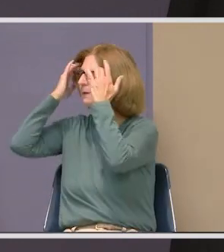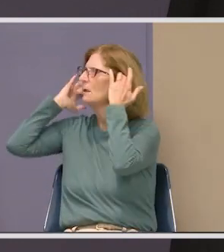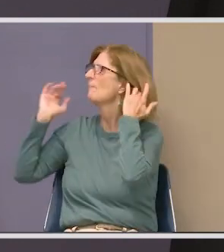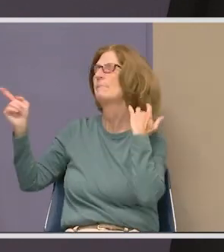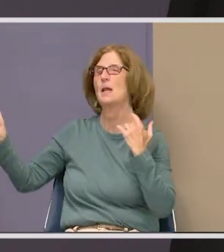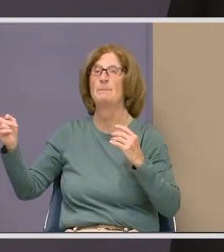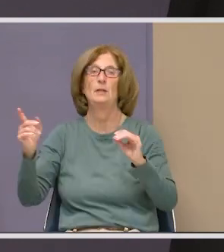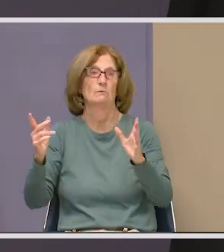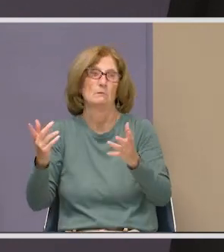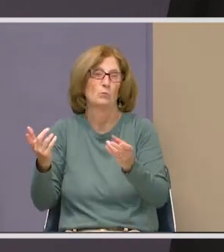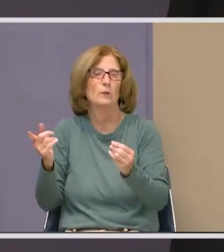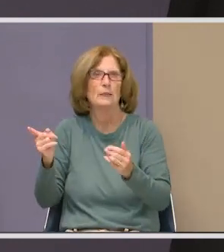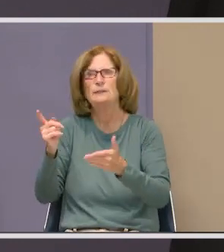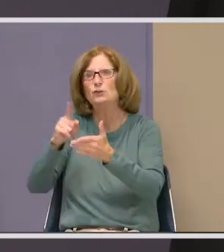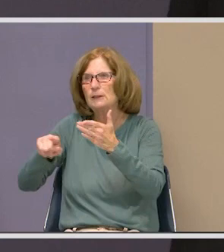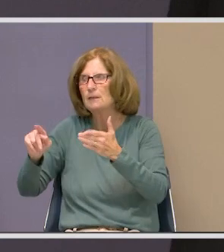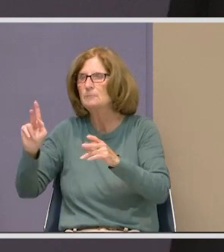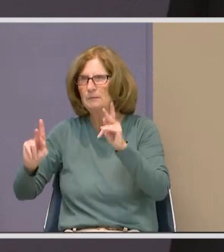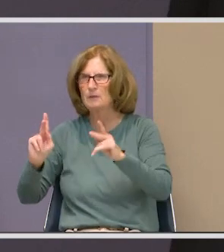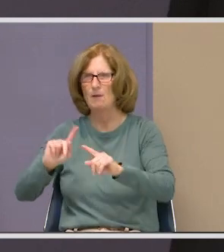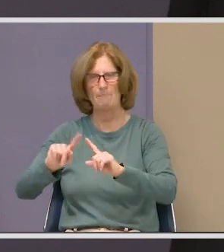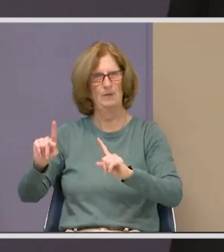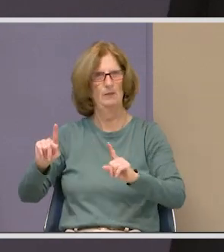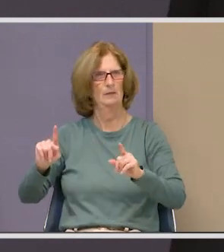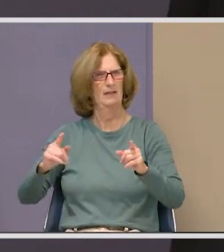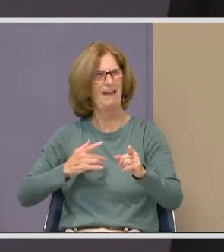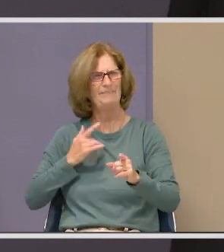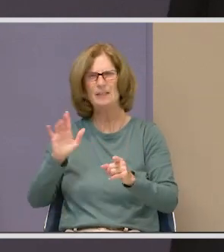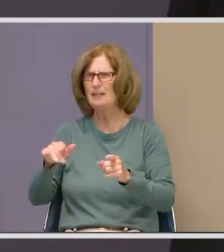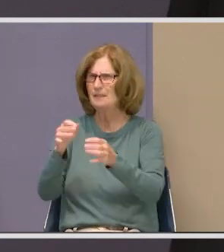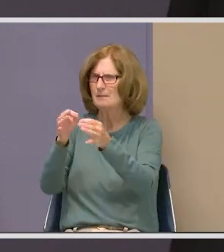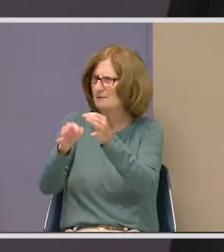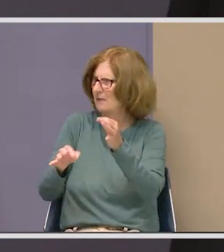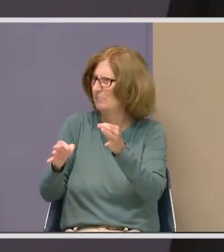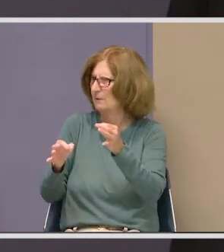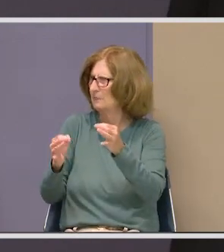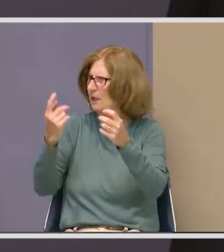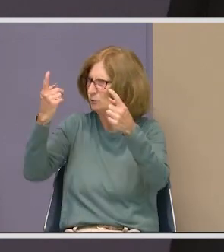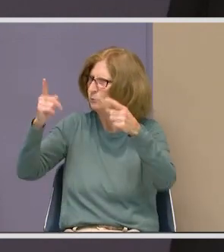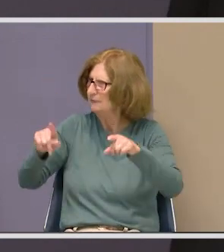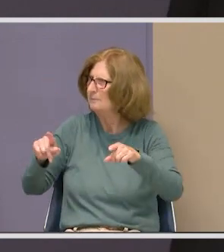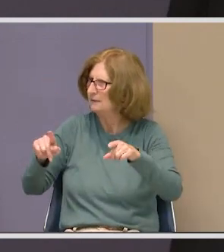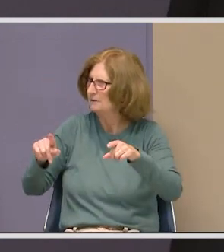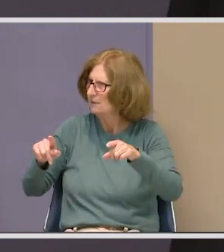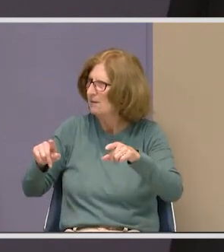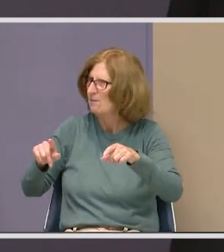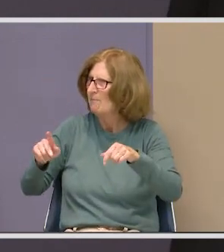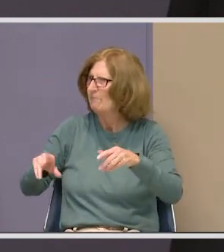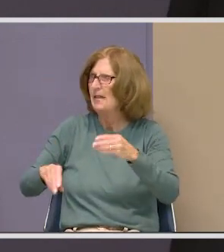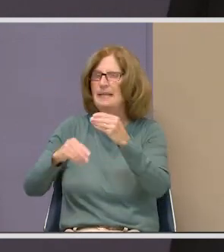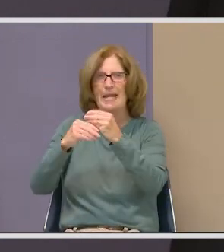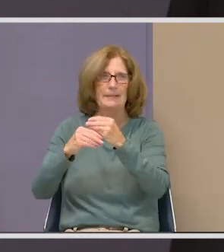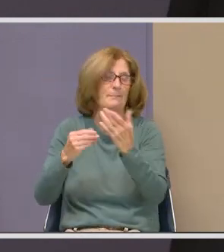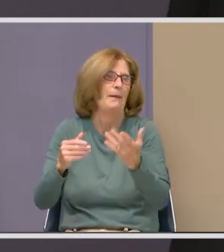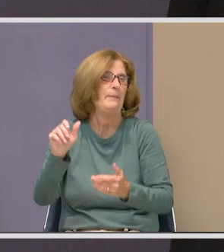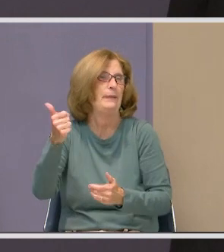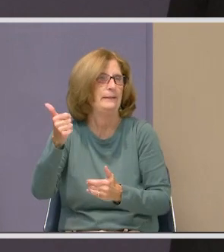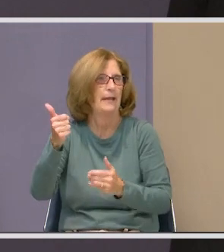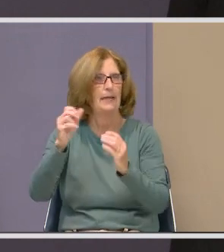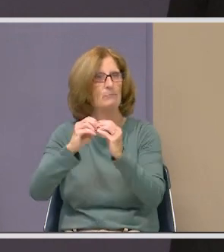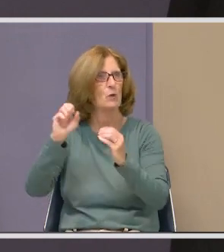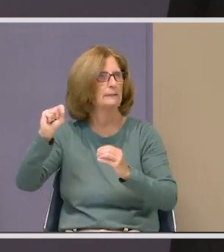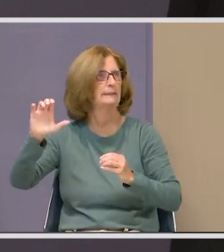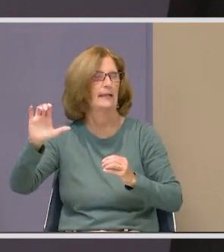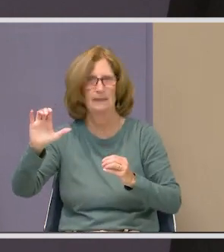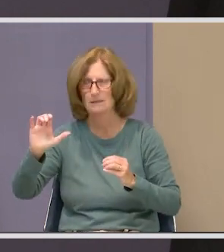in line lend support to that, I think it's a pretty simple solution that adds upwards of 10 to 12 seconds per signal cycle,